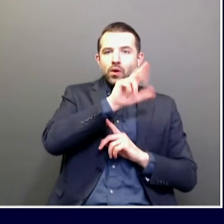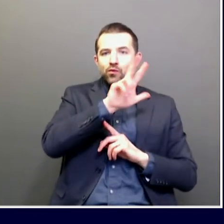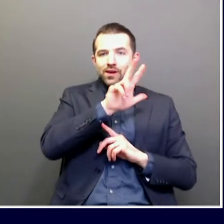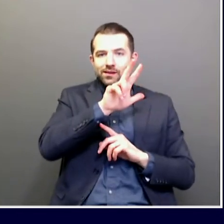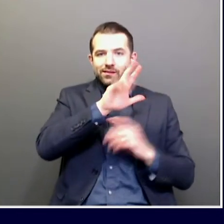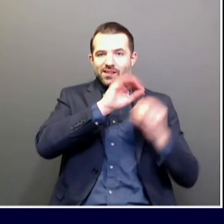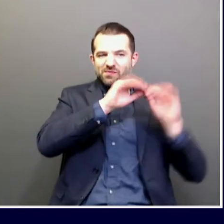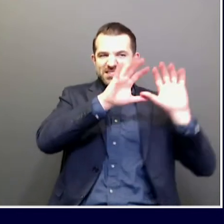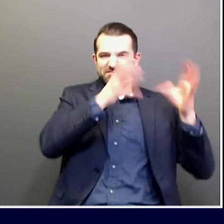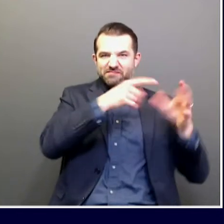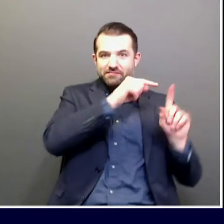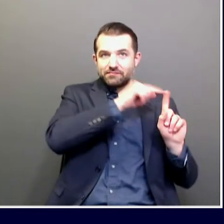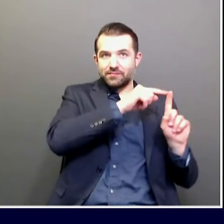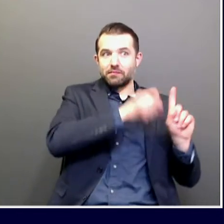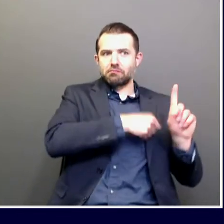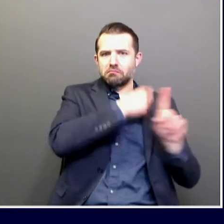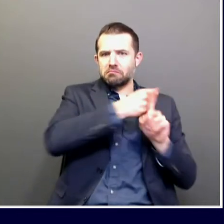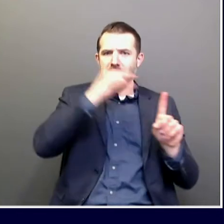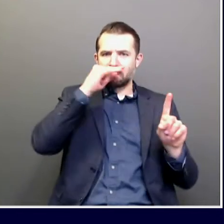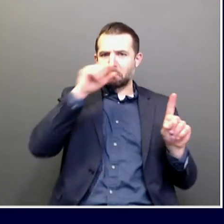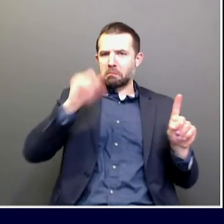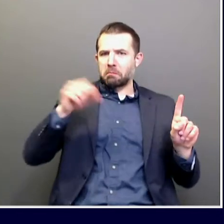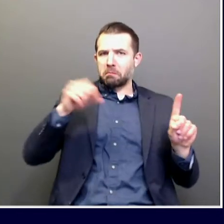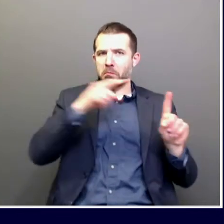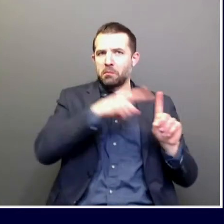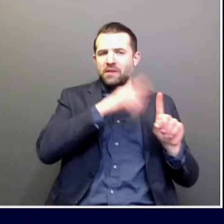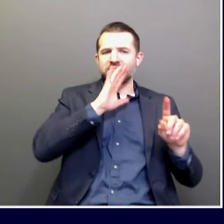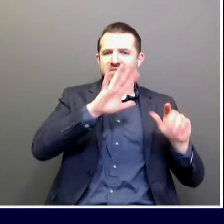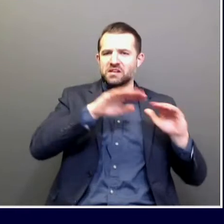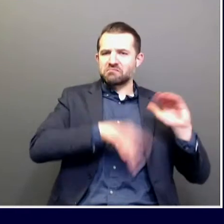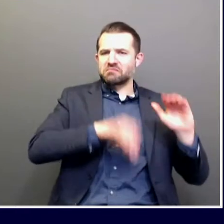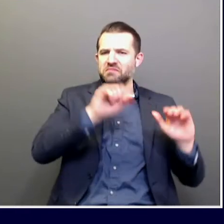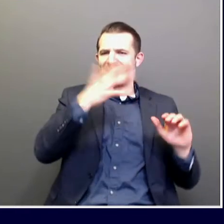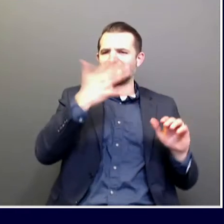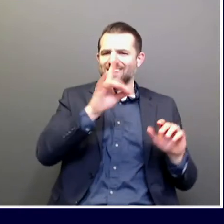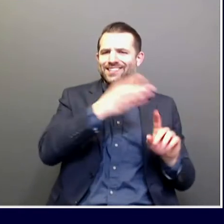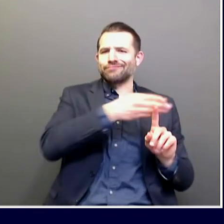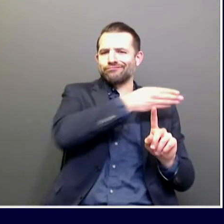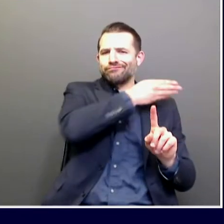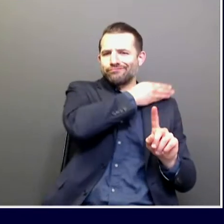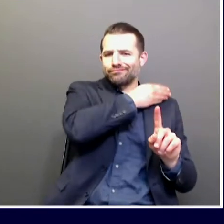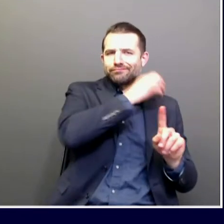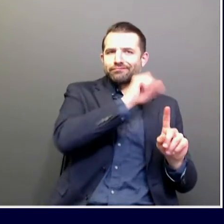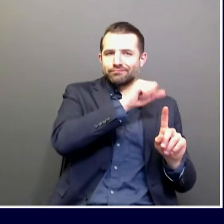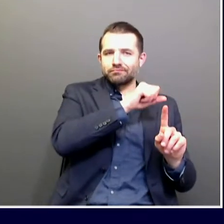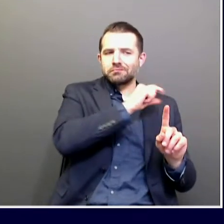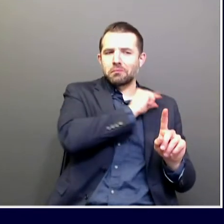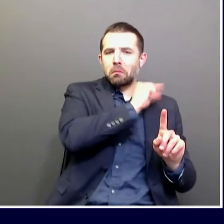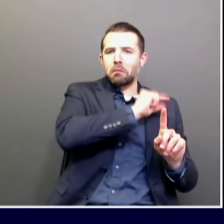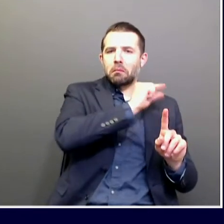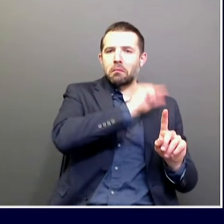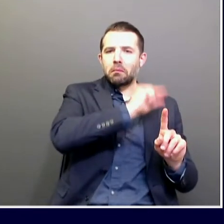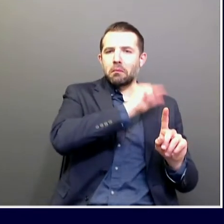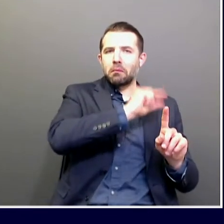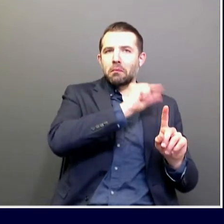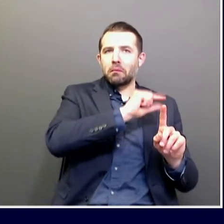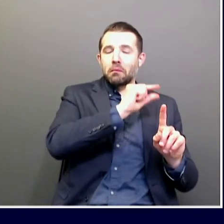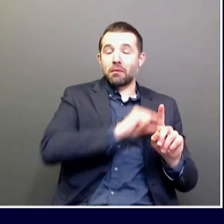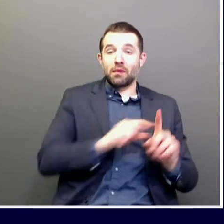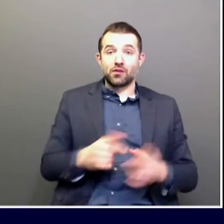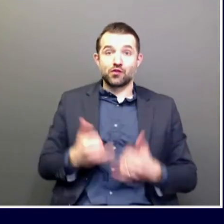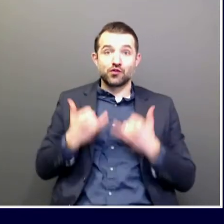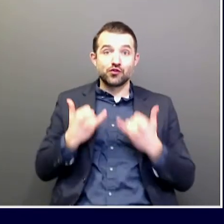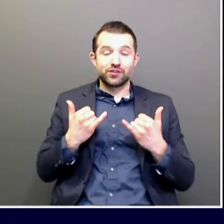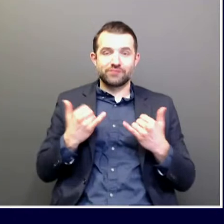and change ago now. We saw it even more with Delta, but because of Omicron's significantly